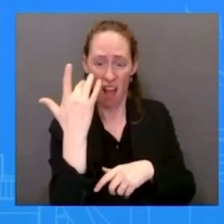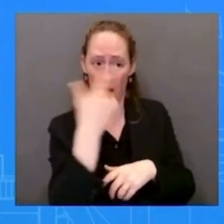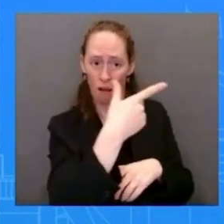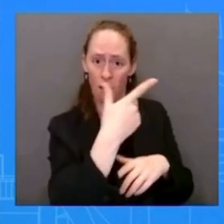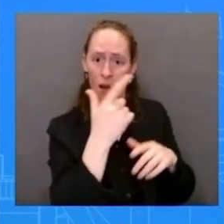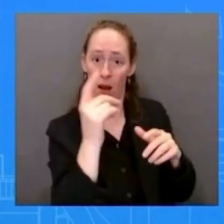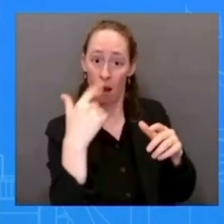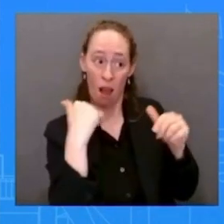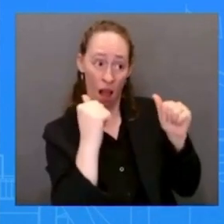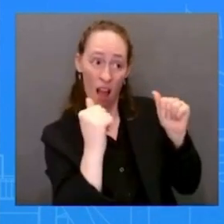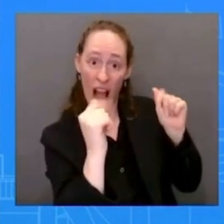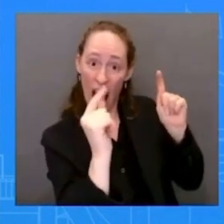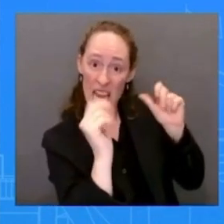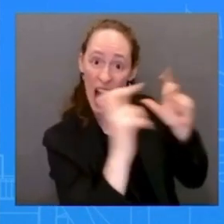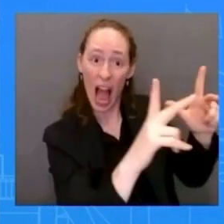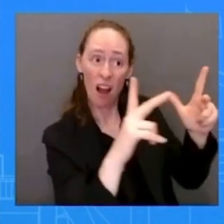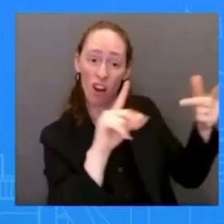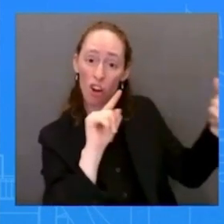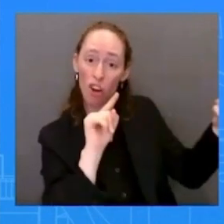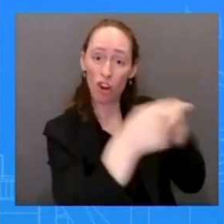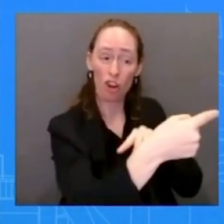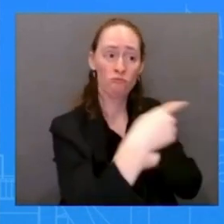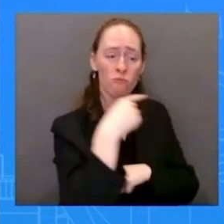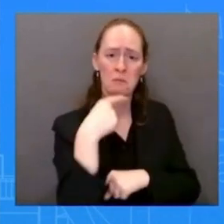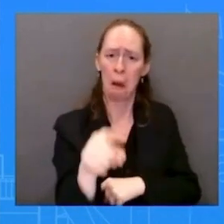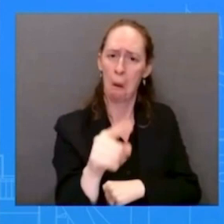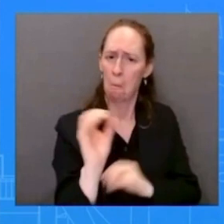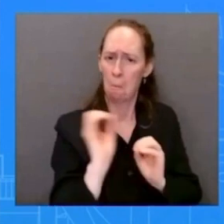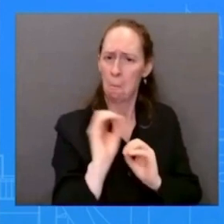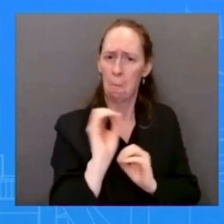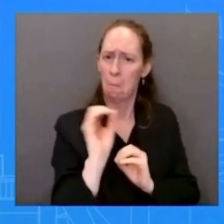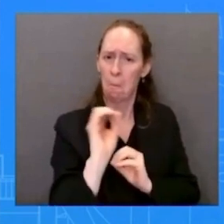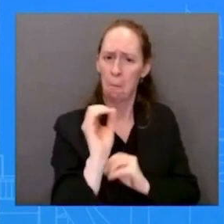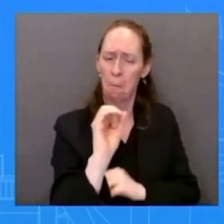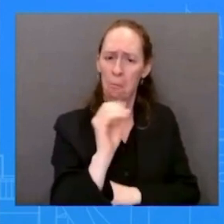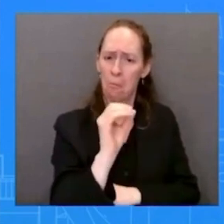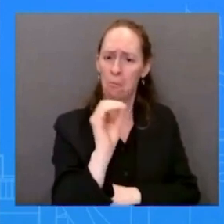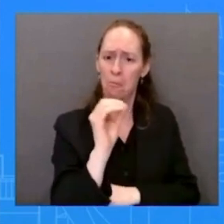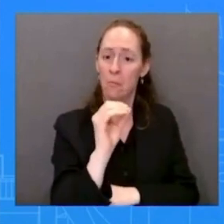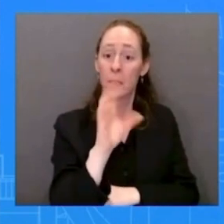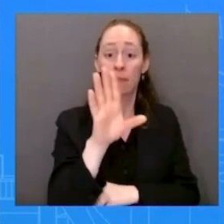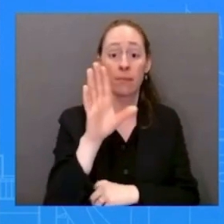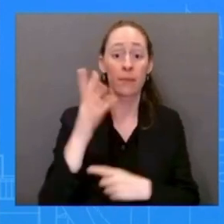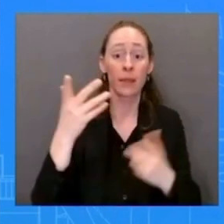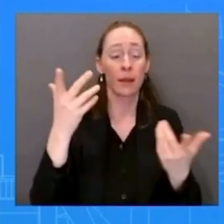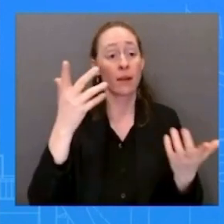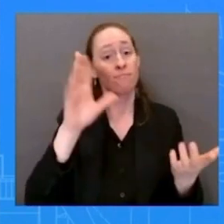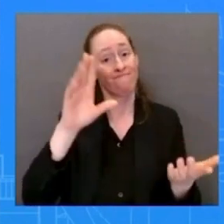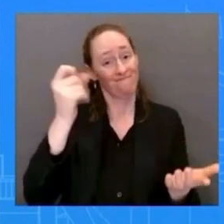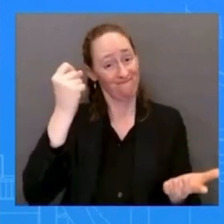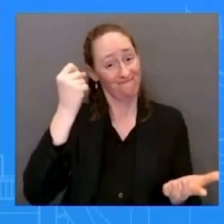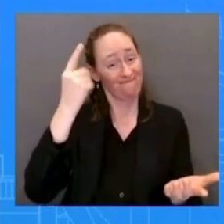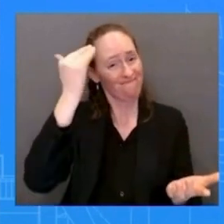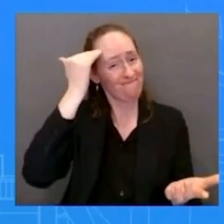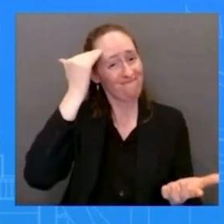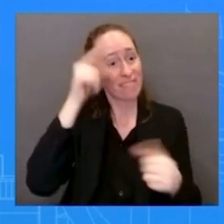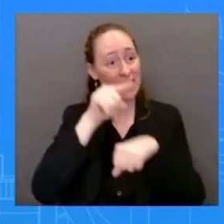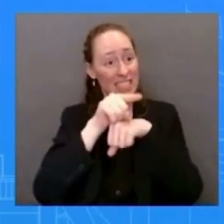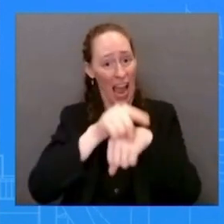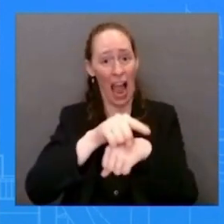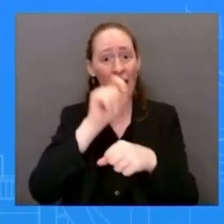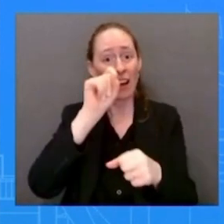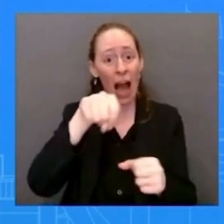Thank you, Kevin. Hi, John. Actually, Phil asked my question. But oh, good. So we can go to the next one. No, I have a follow-up on